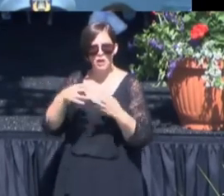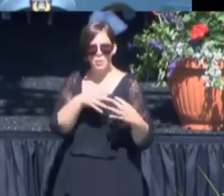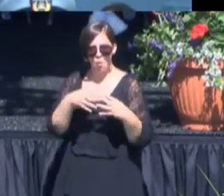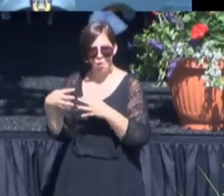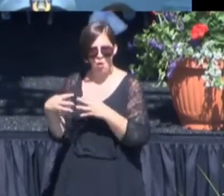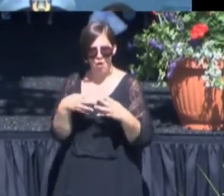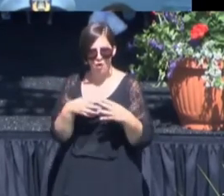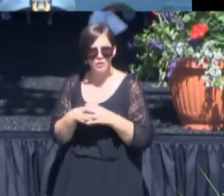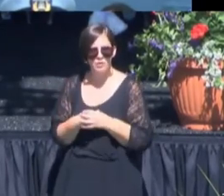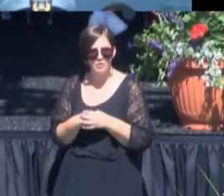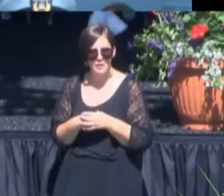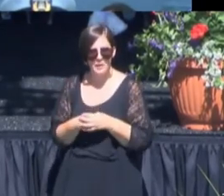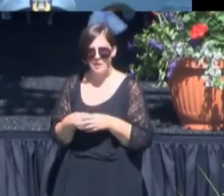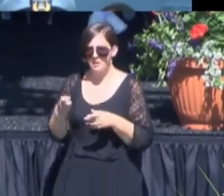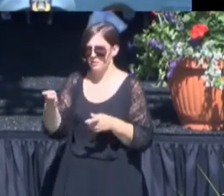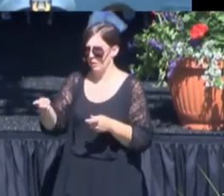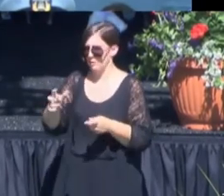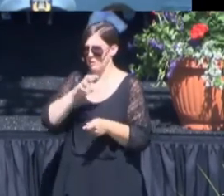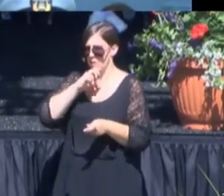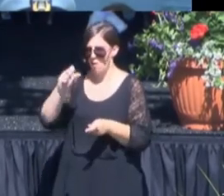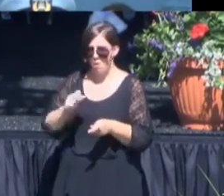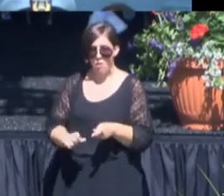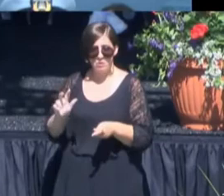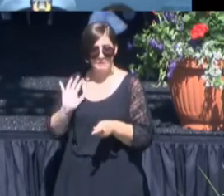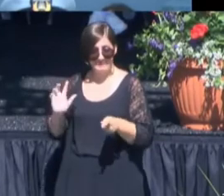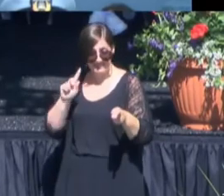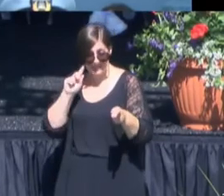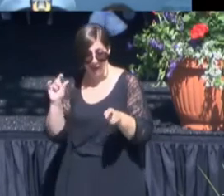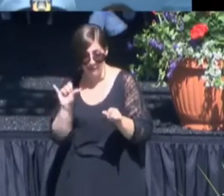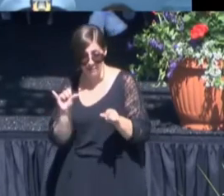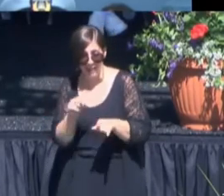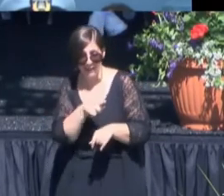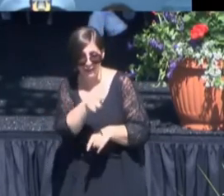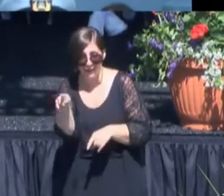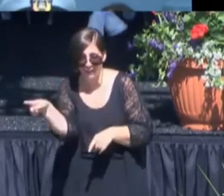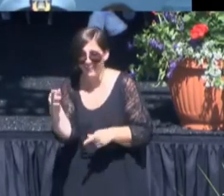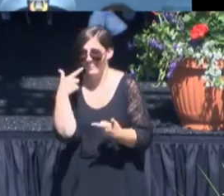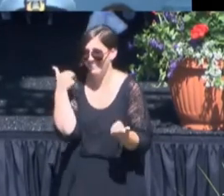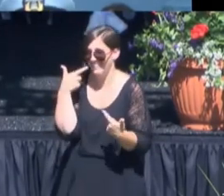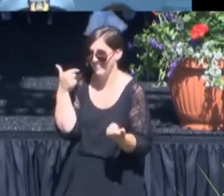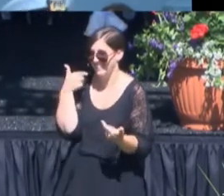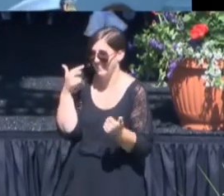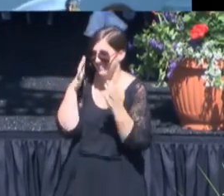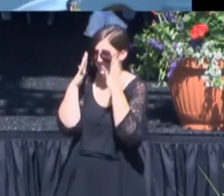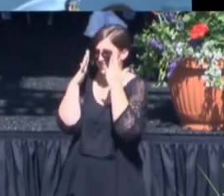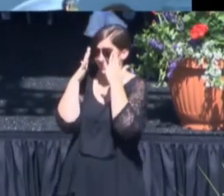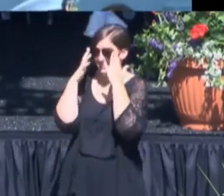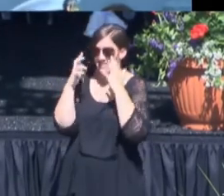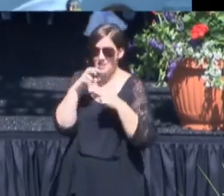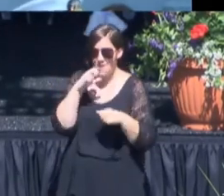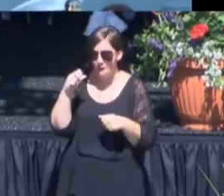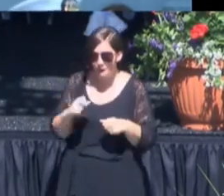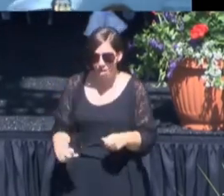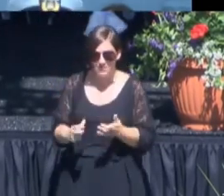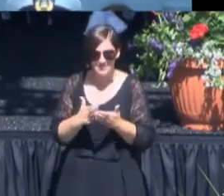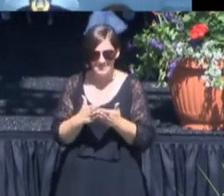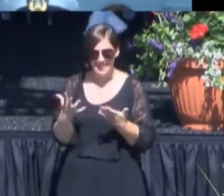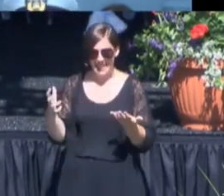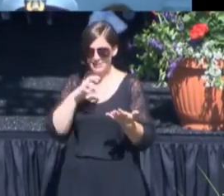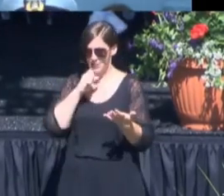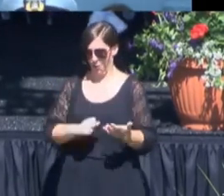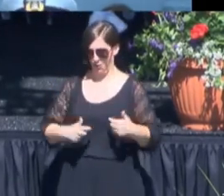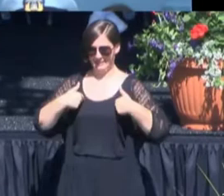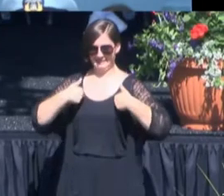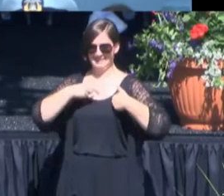was dealing with something decades old. Sound familiar there, young folks? Decades old, almost as old as this speaker